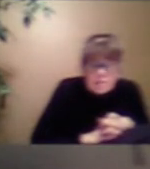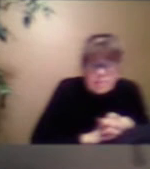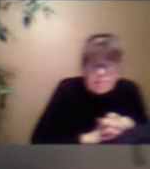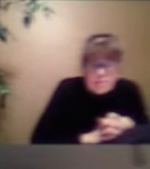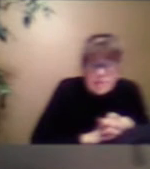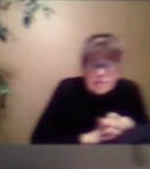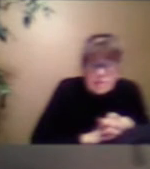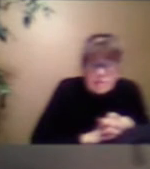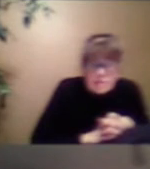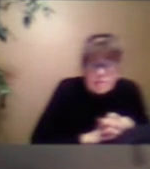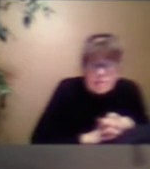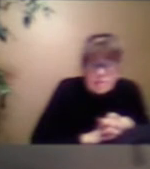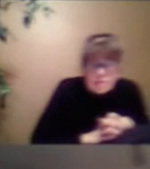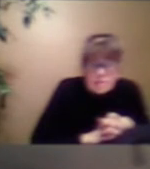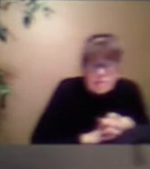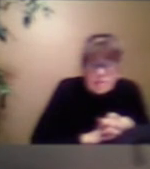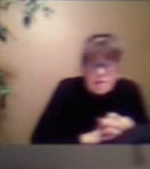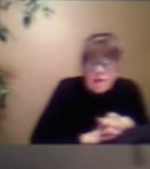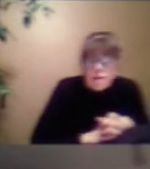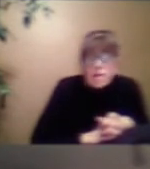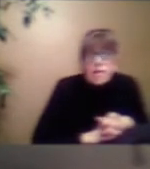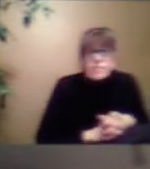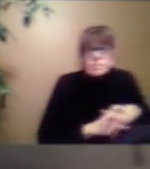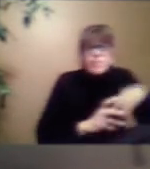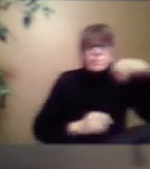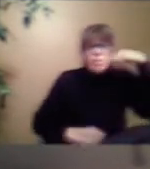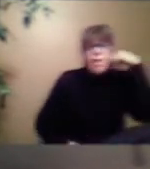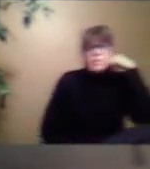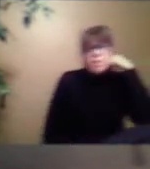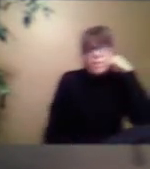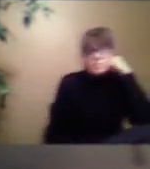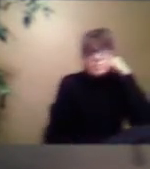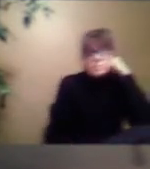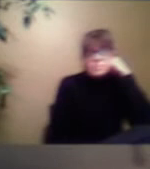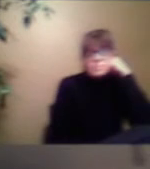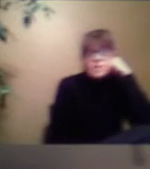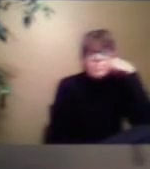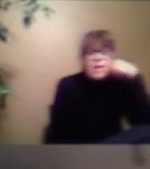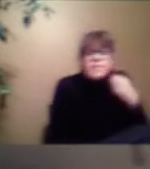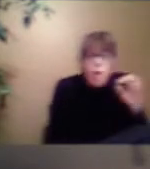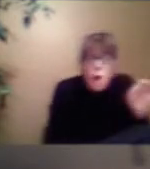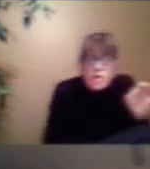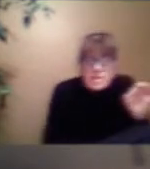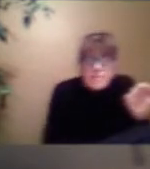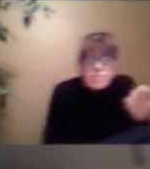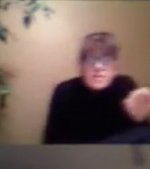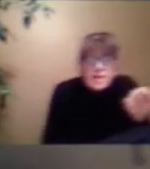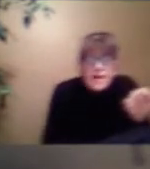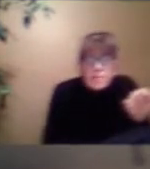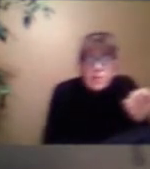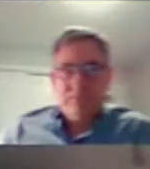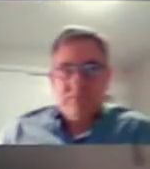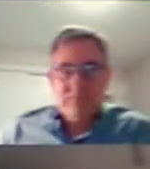to develop the water rates and also the sewer rates. That's the way it's always been done. It might have always have